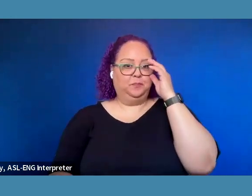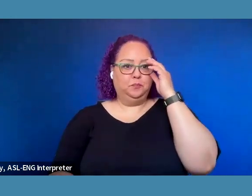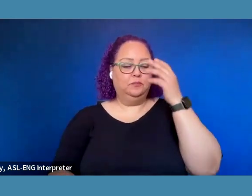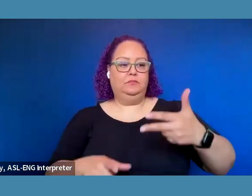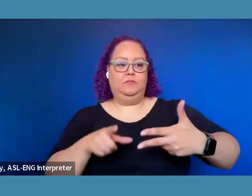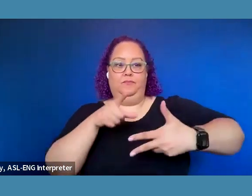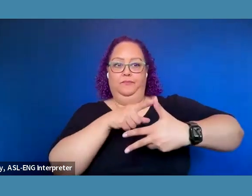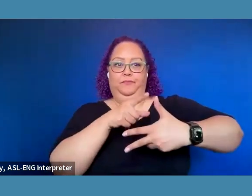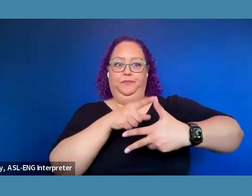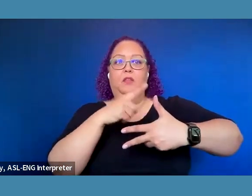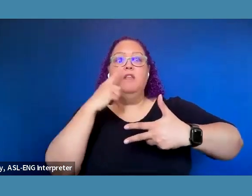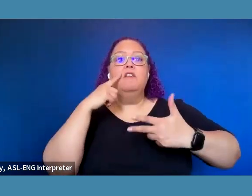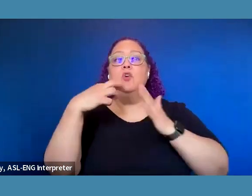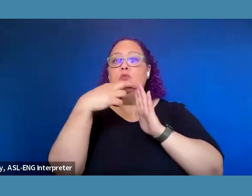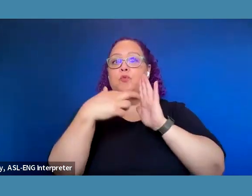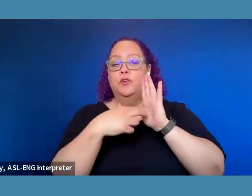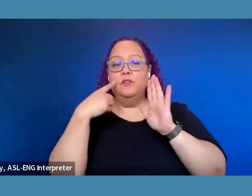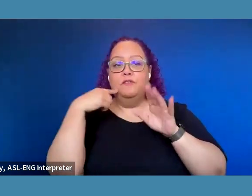vote online at